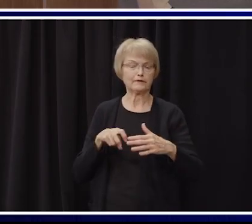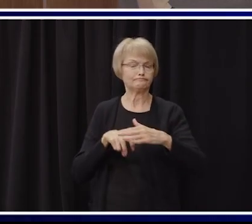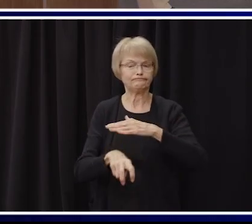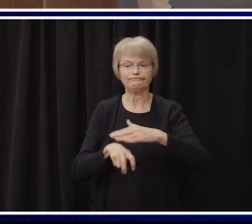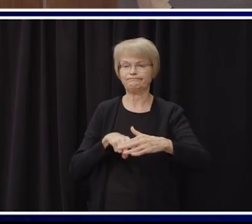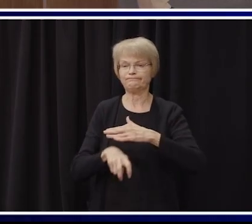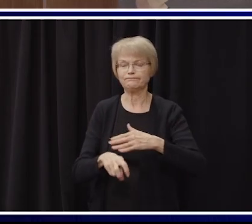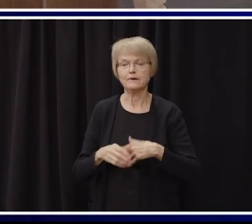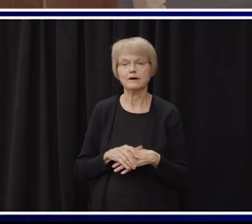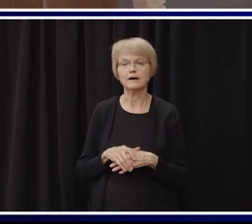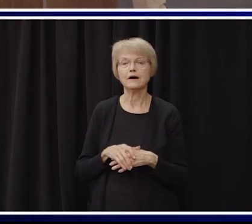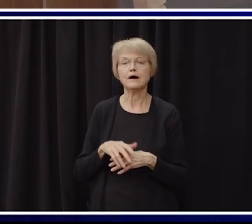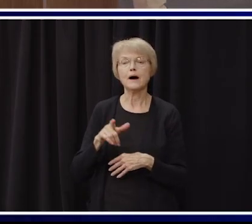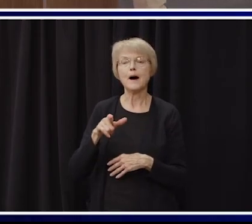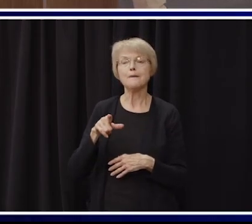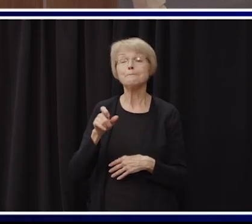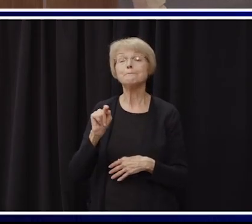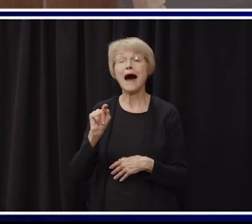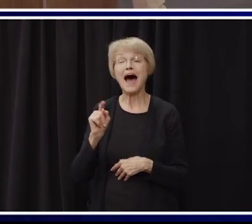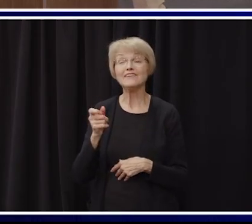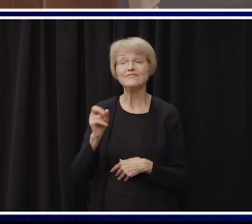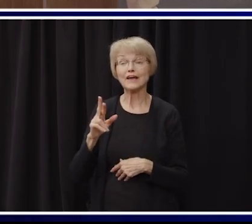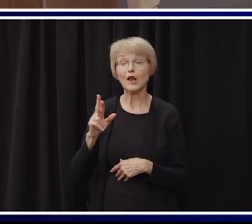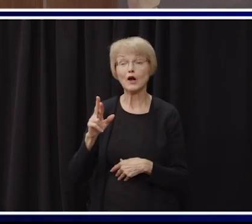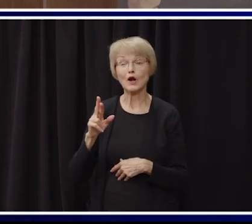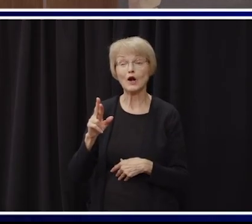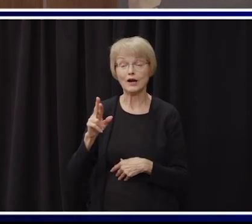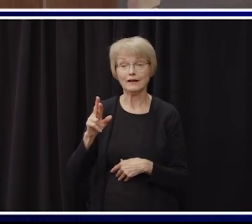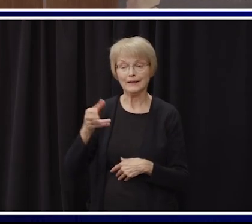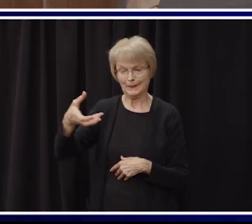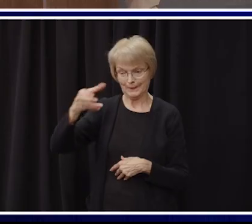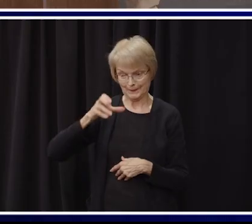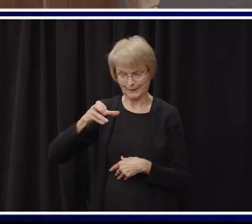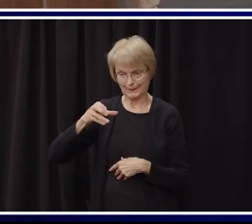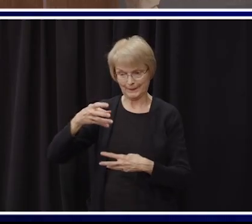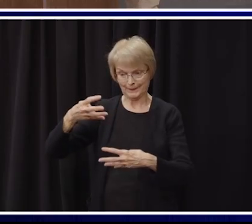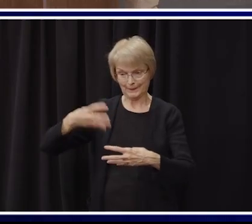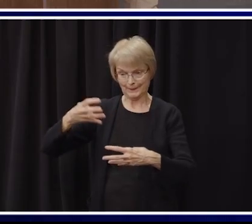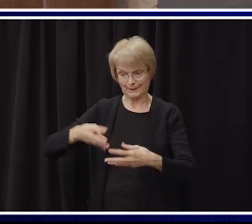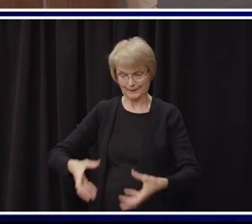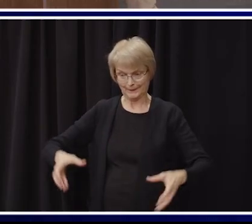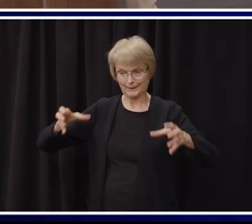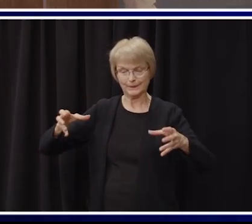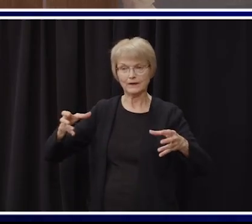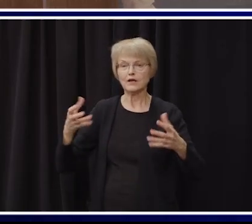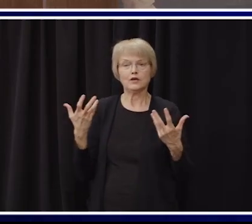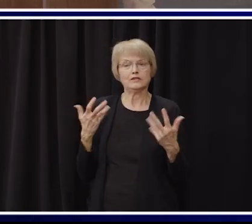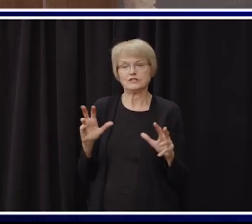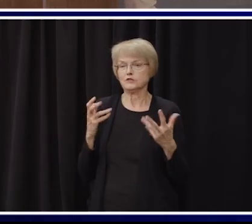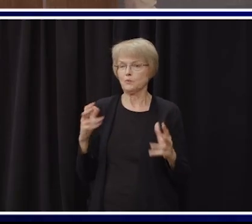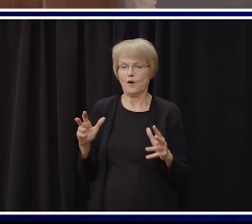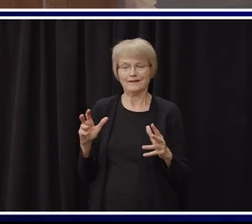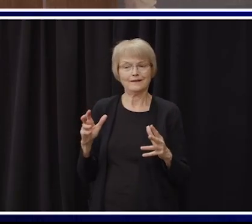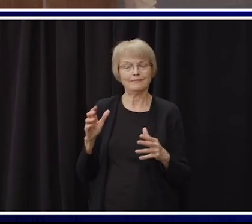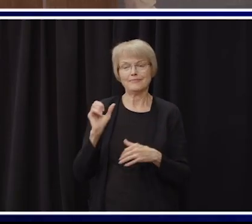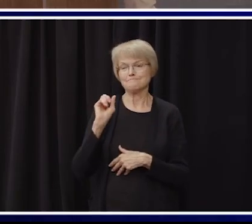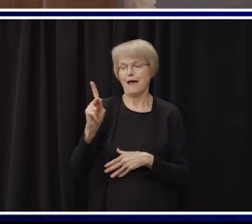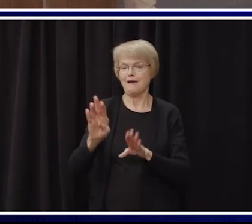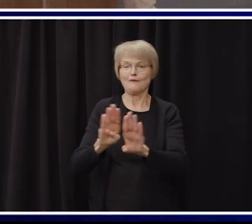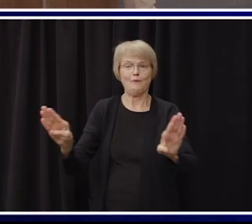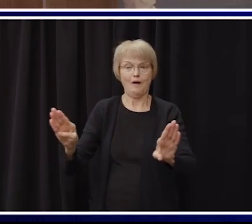Pot filler was a big one for Colleen. She absolutely insisted she did not want a pot filler in the back wall